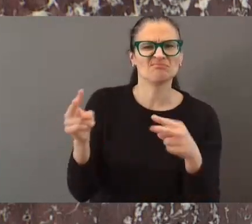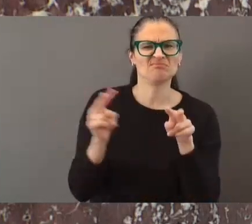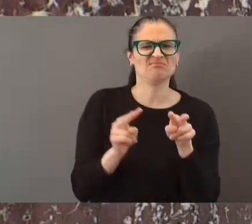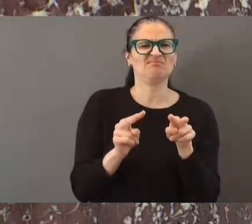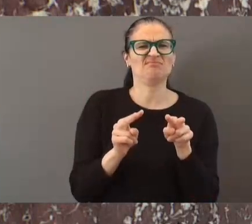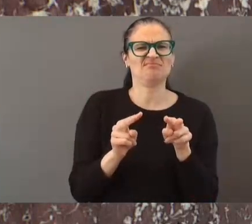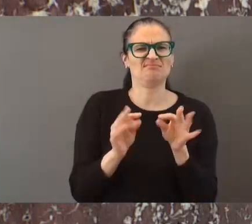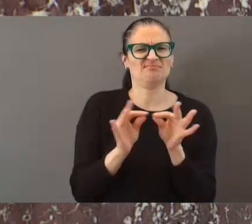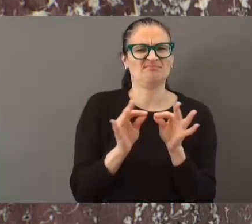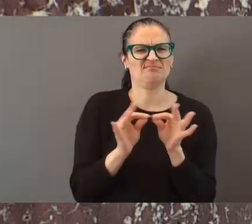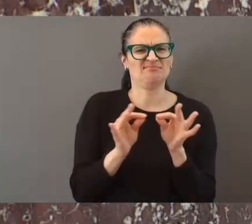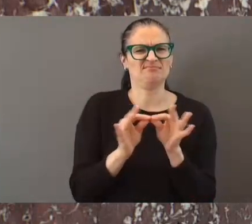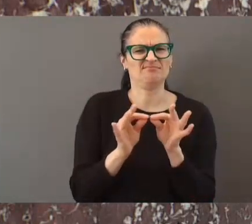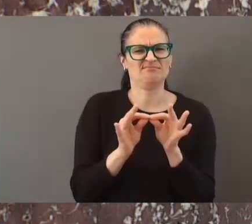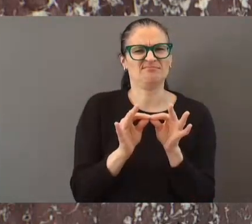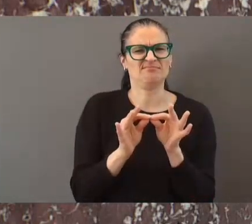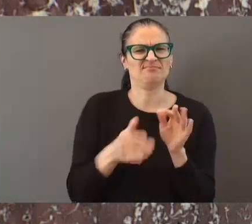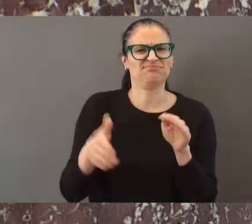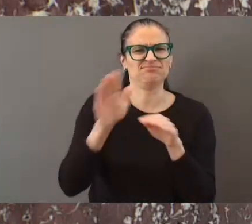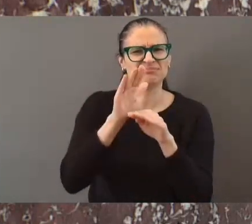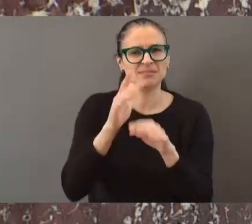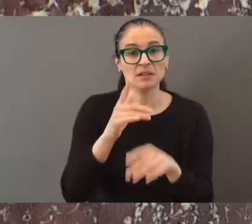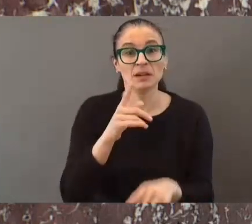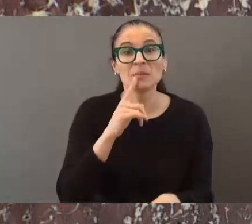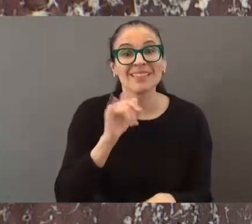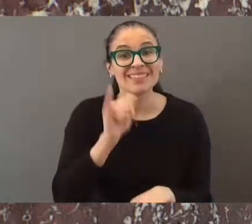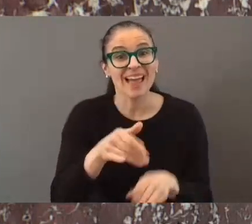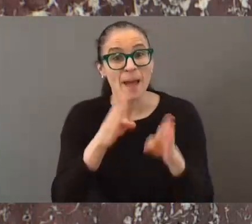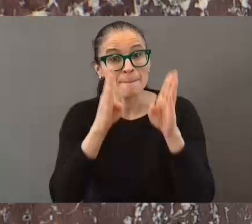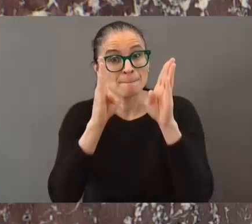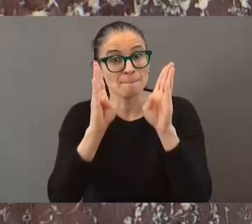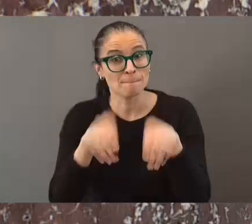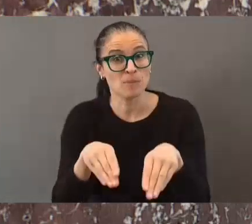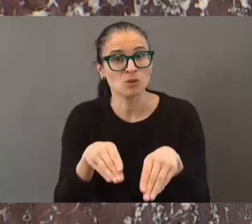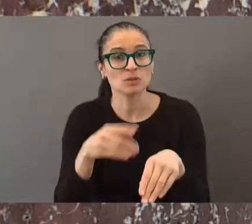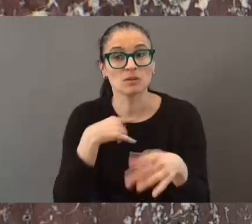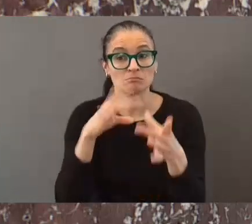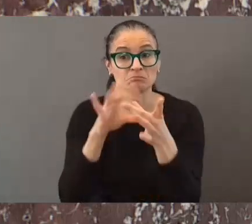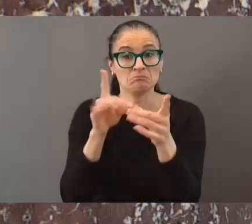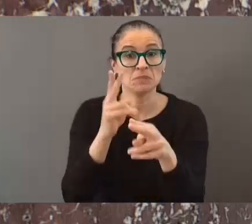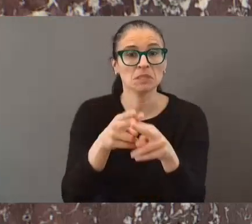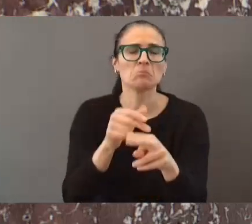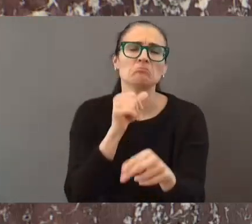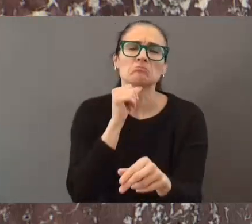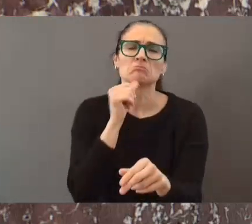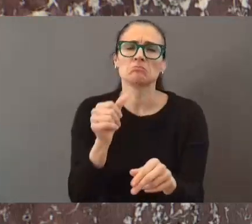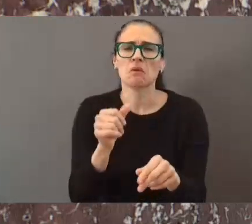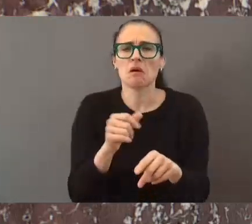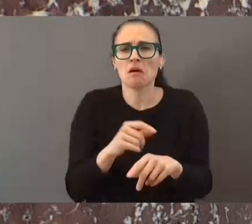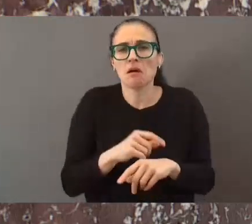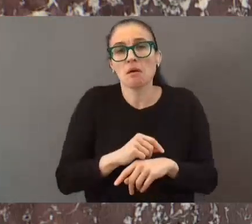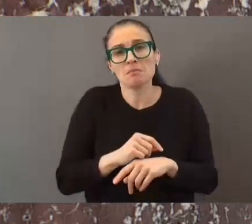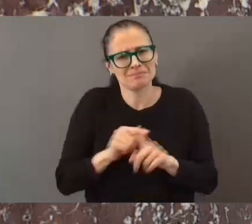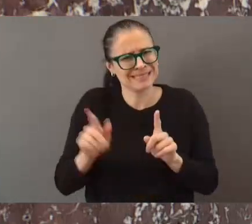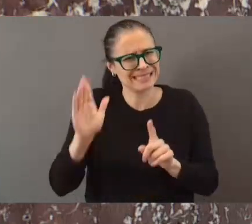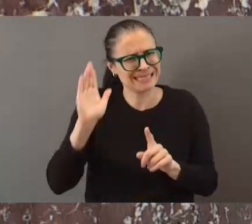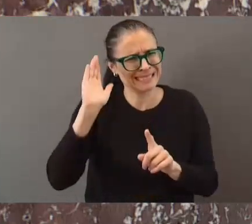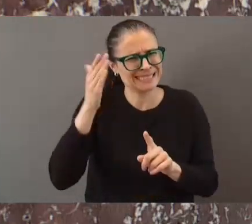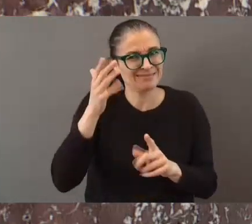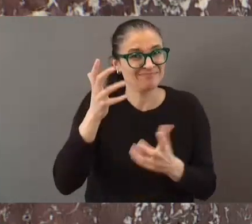won't use it in this chamber, but it seems to be very fitting for this government today, Mr. Speaker, because that's exactly what we've been